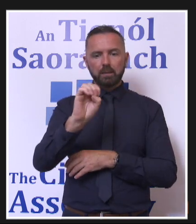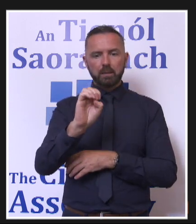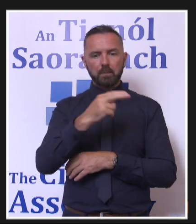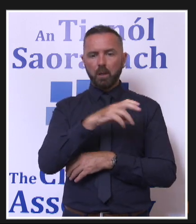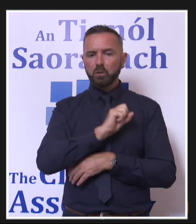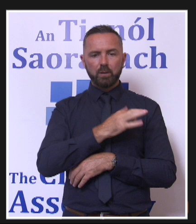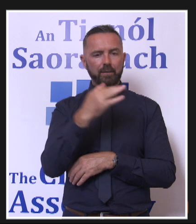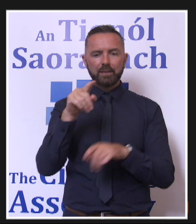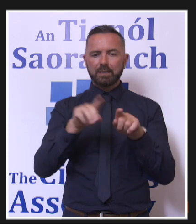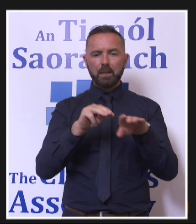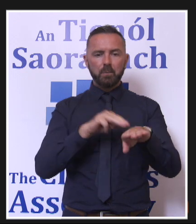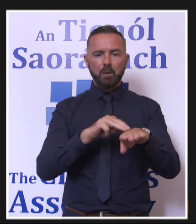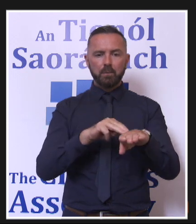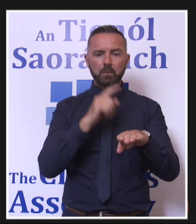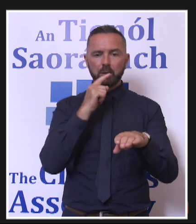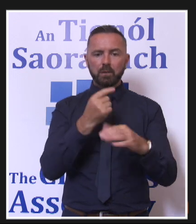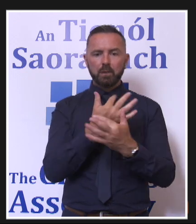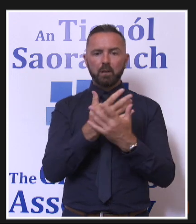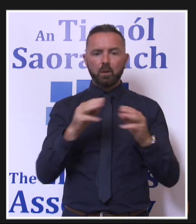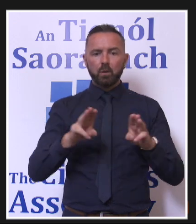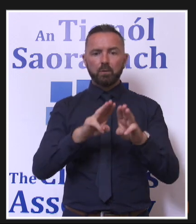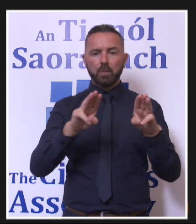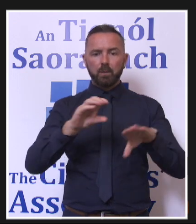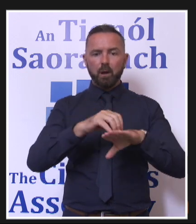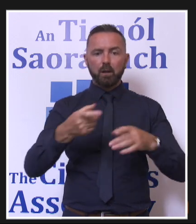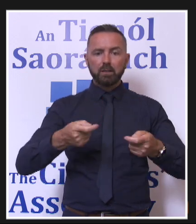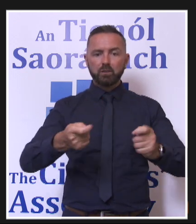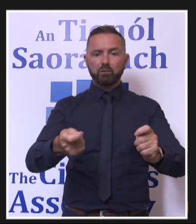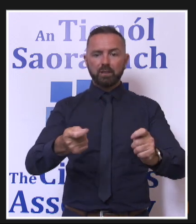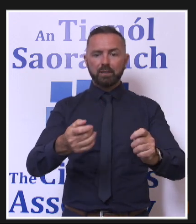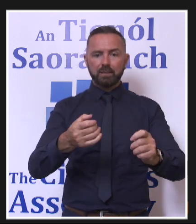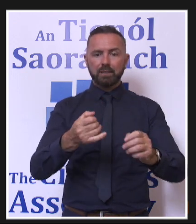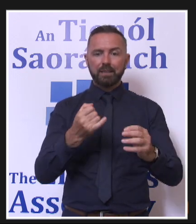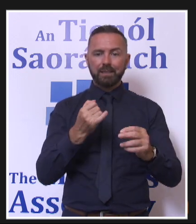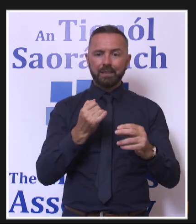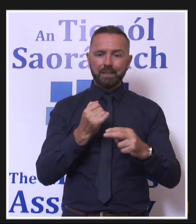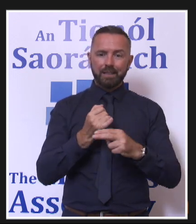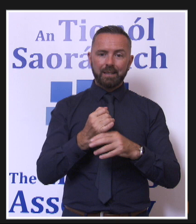probably did, where there was a combination of people who were on the street, but in a very, very bad